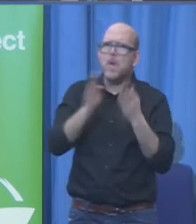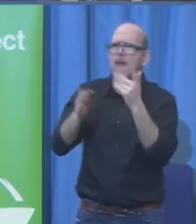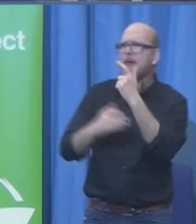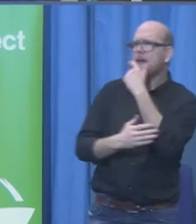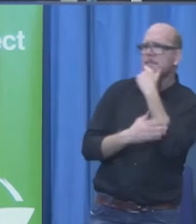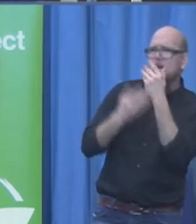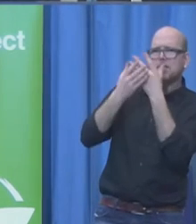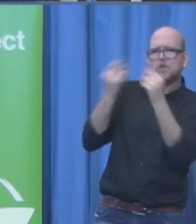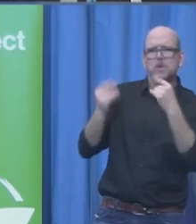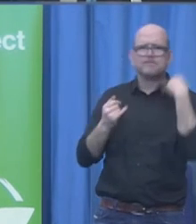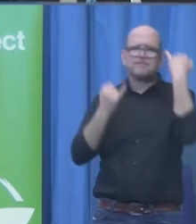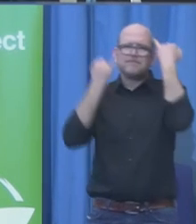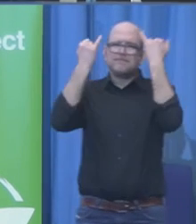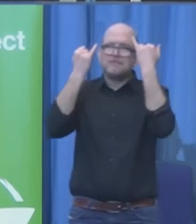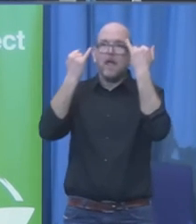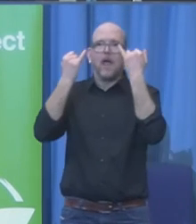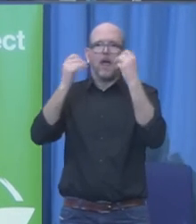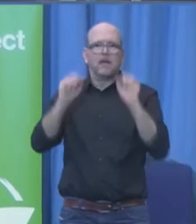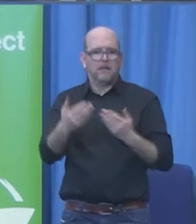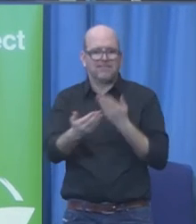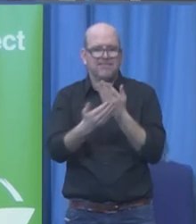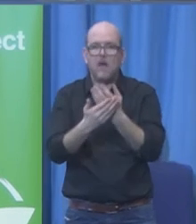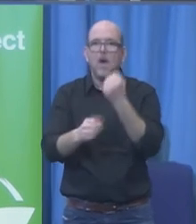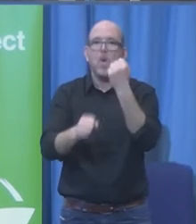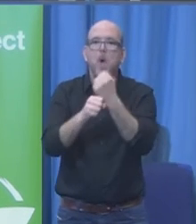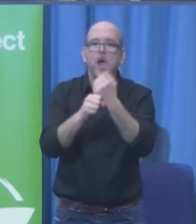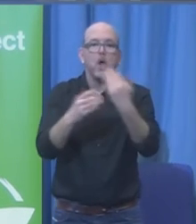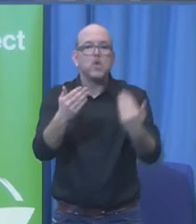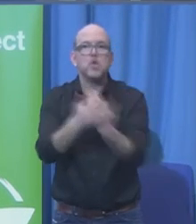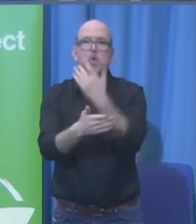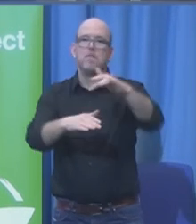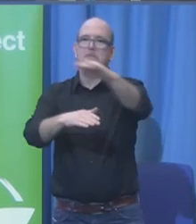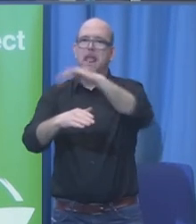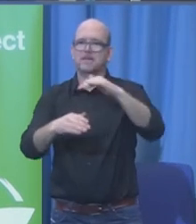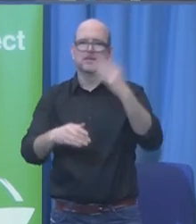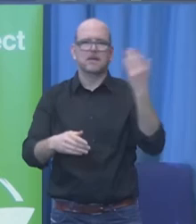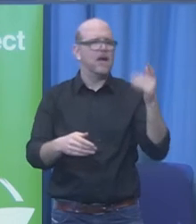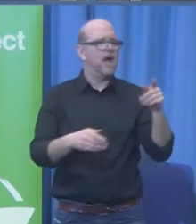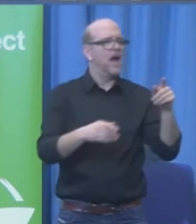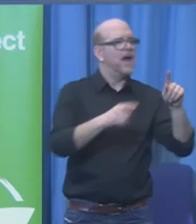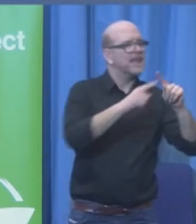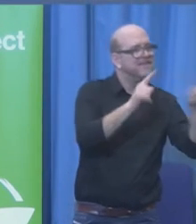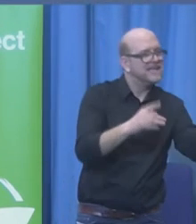and I had an idea that people